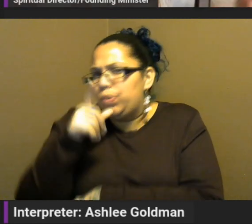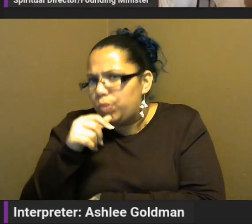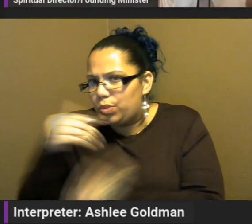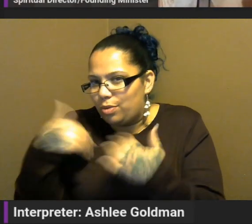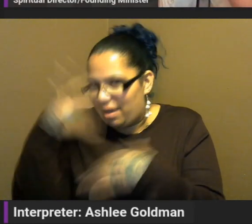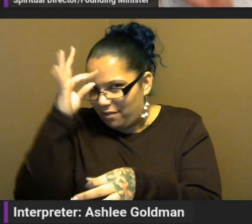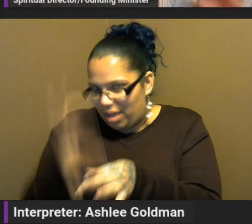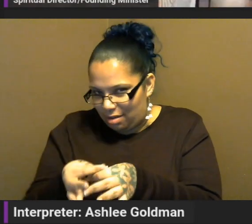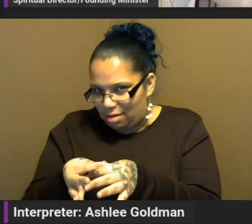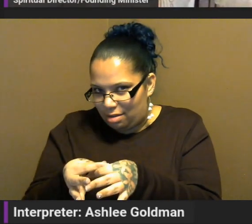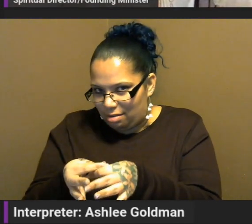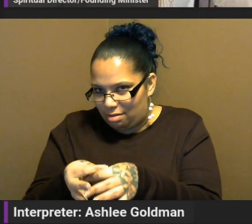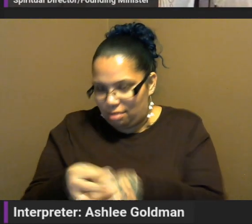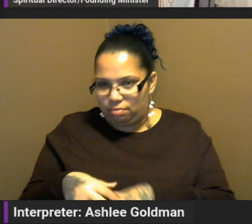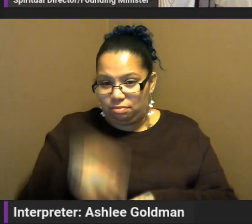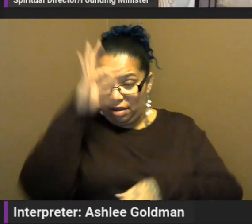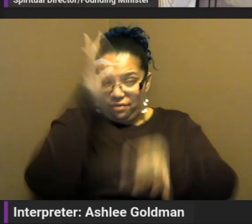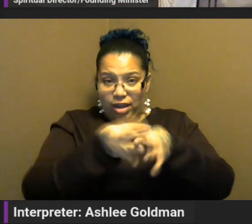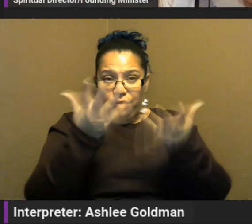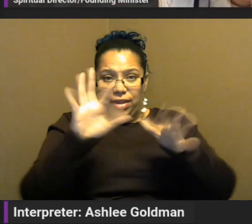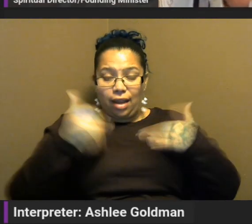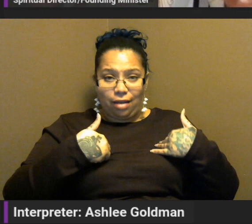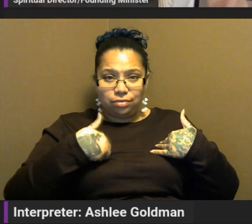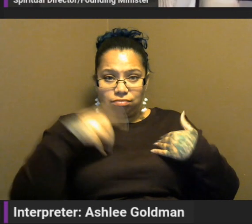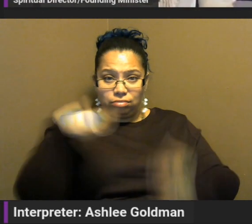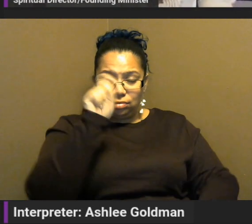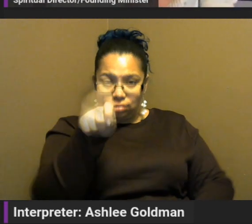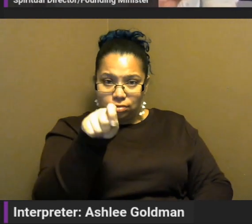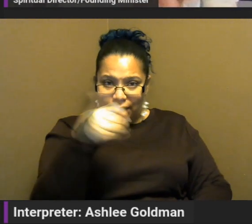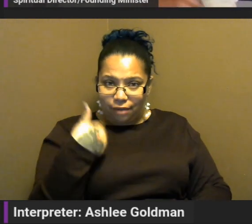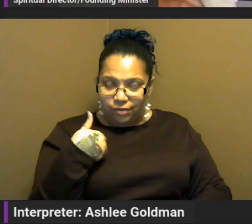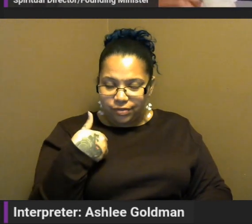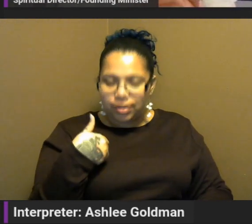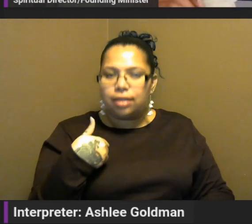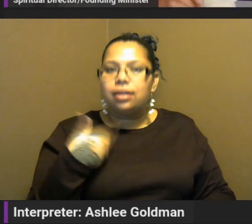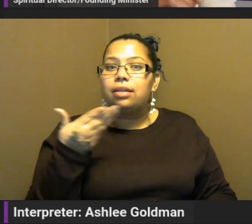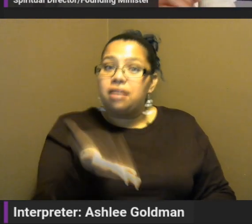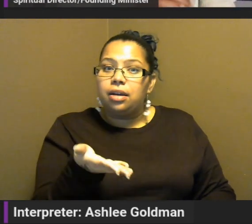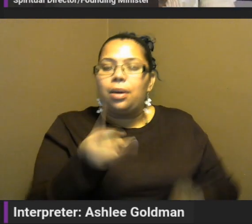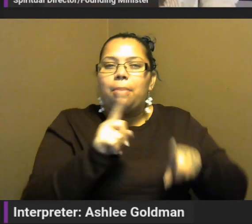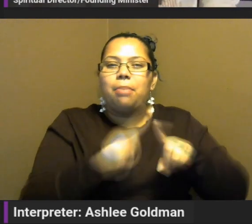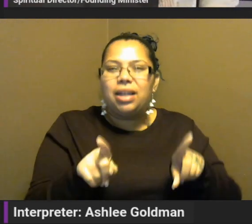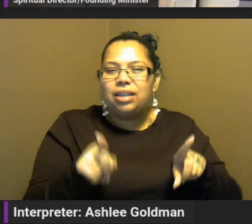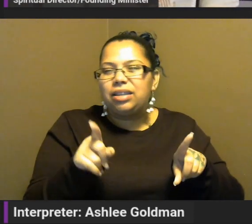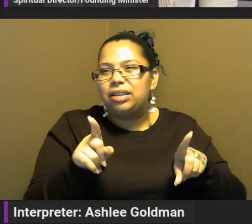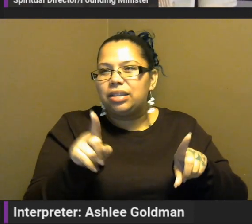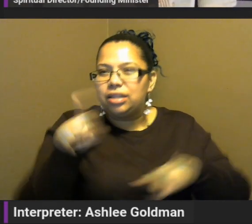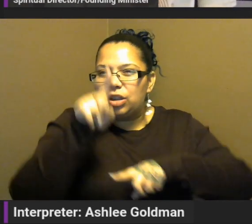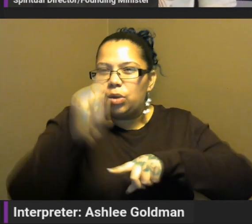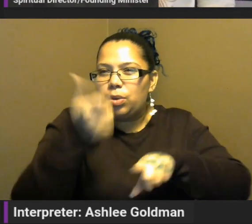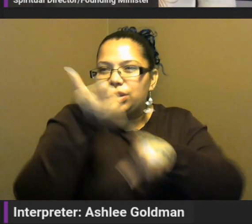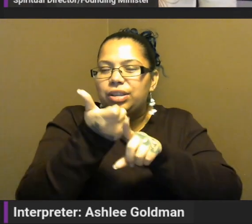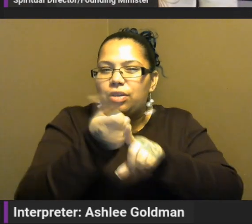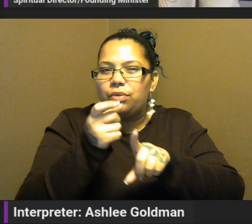Because we have faith, period. It is there. But the question is, where are we placing